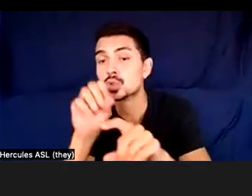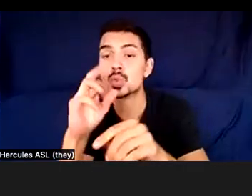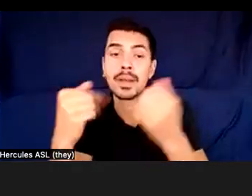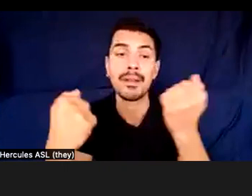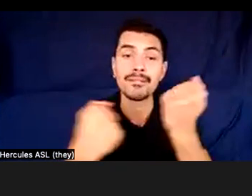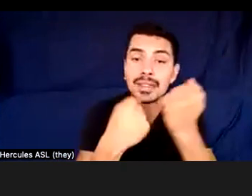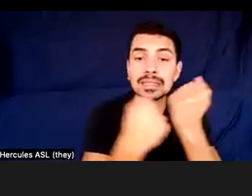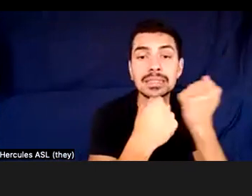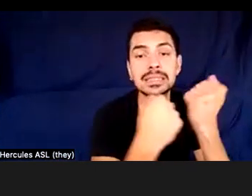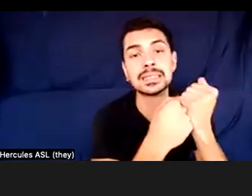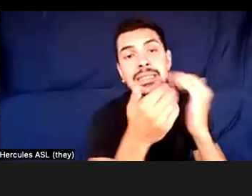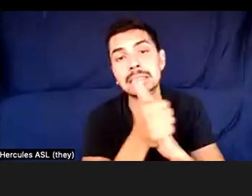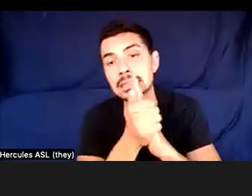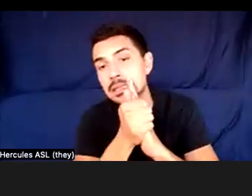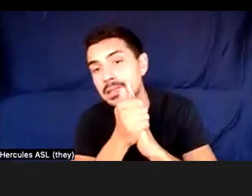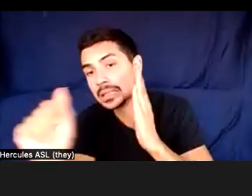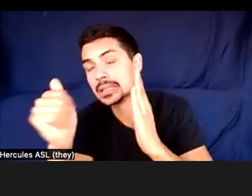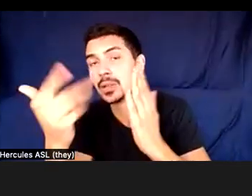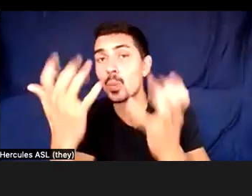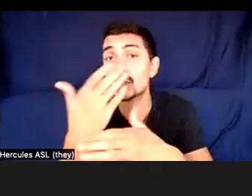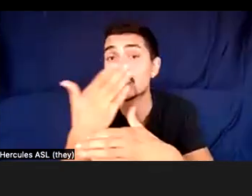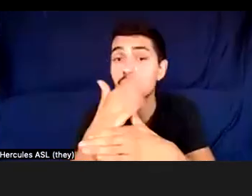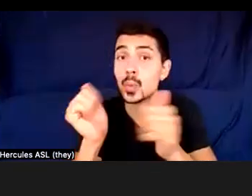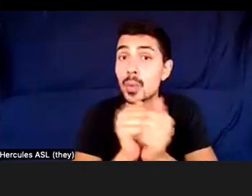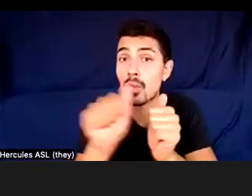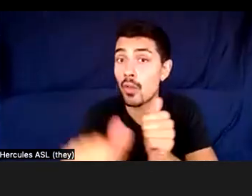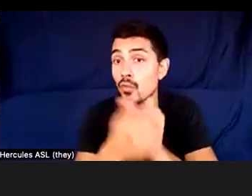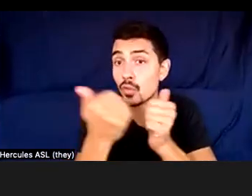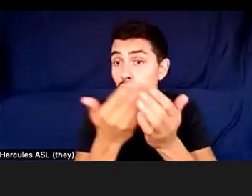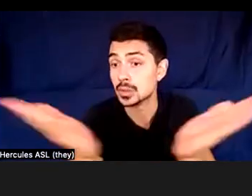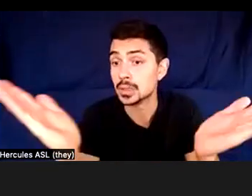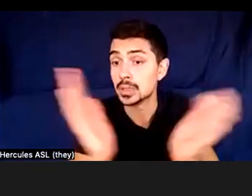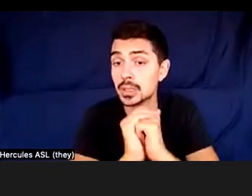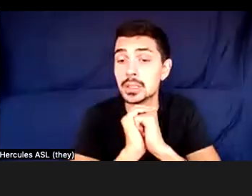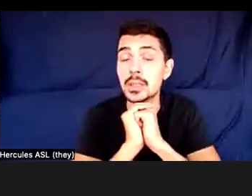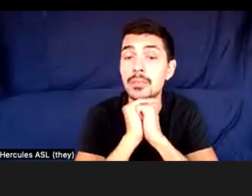advocacy skills that they would like to share with others?